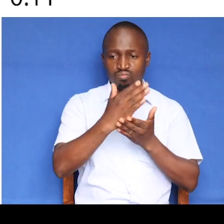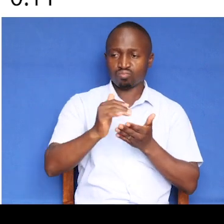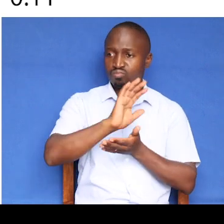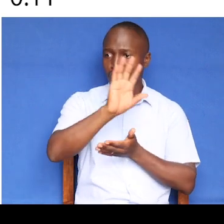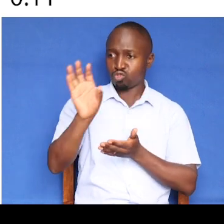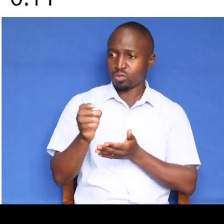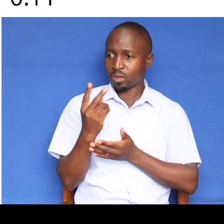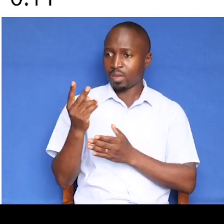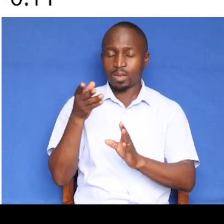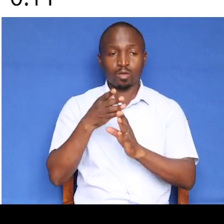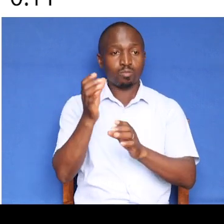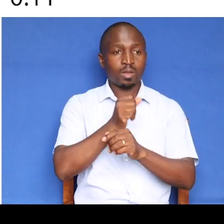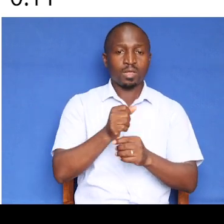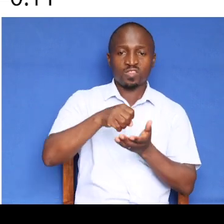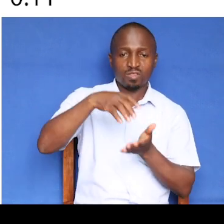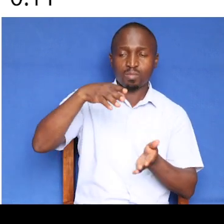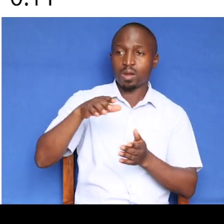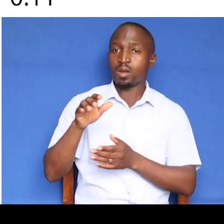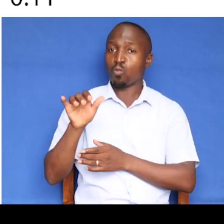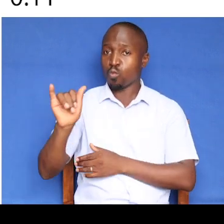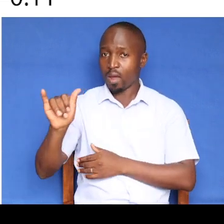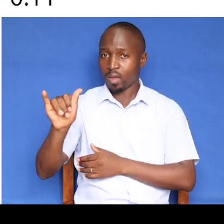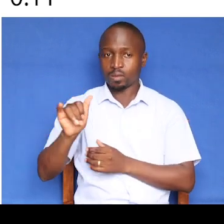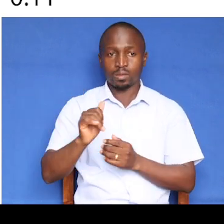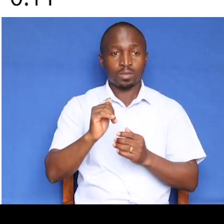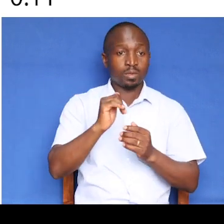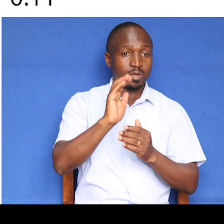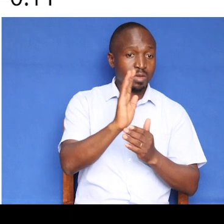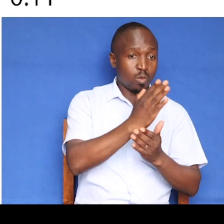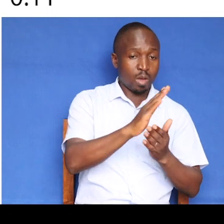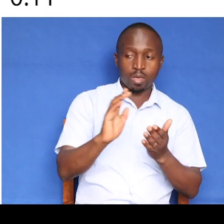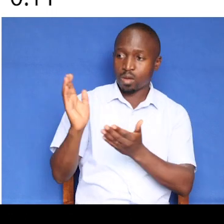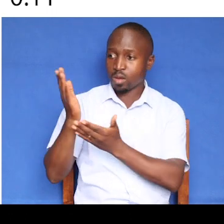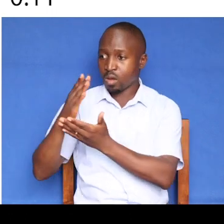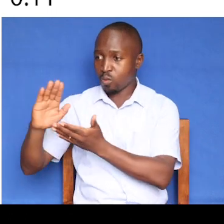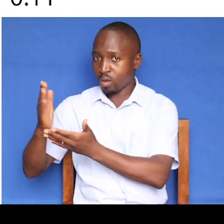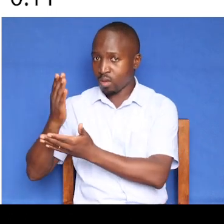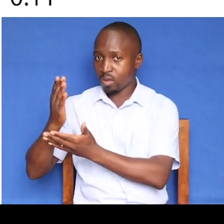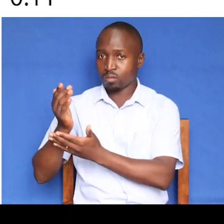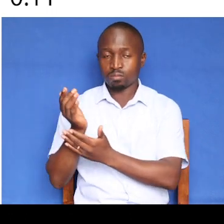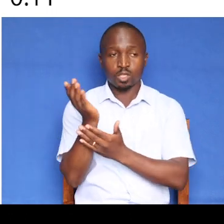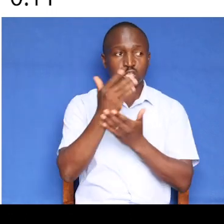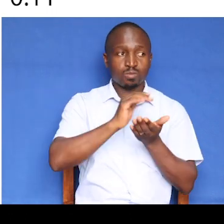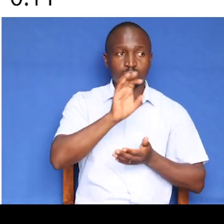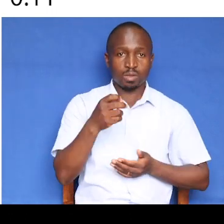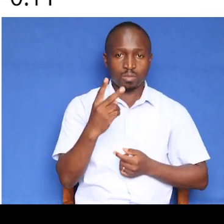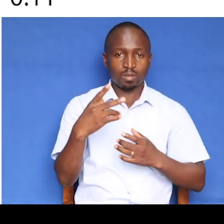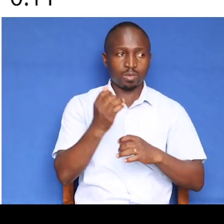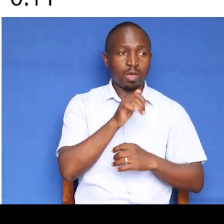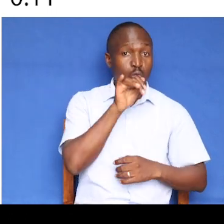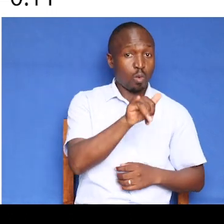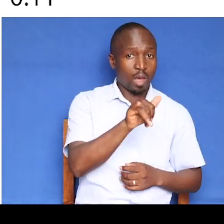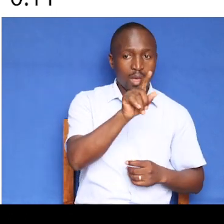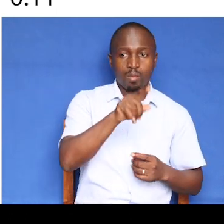to get the value of y. So by divide by 0.25 in both sides, we get y,